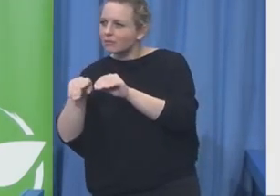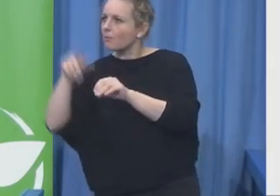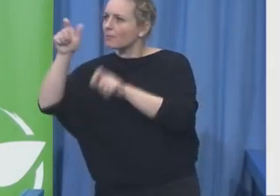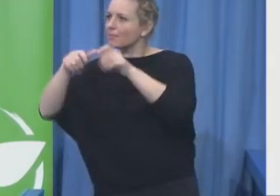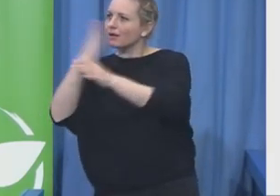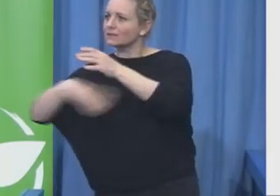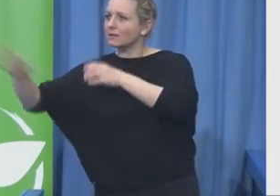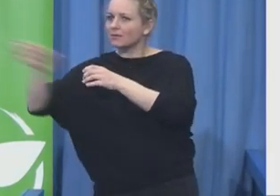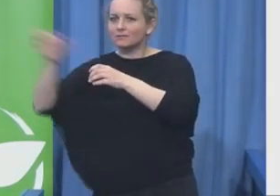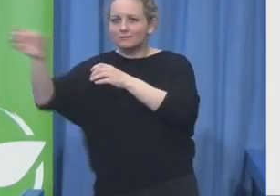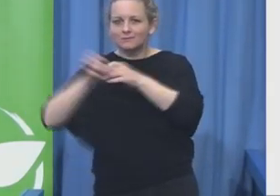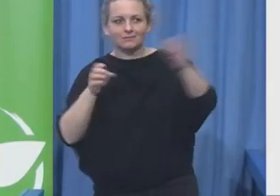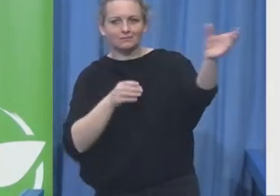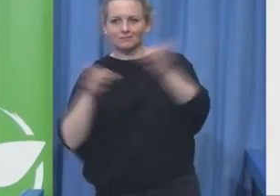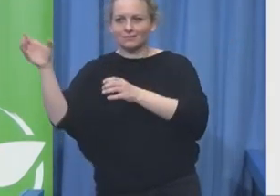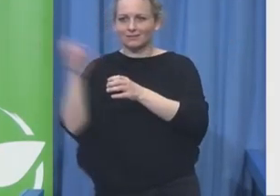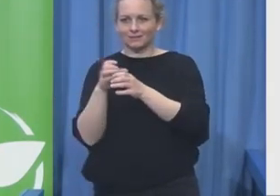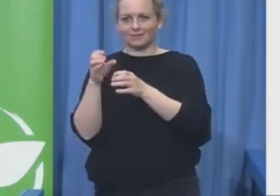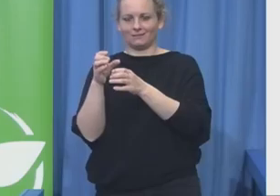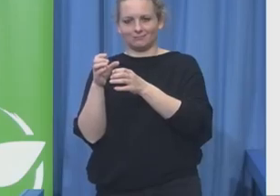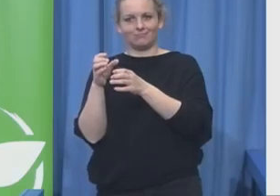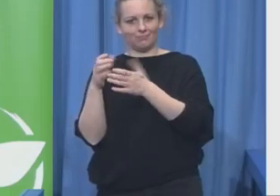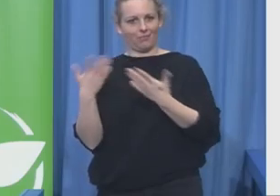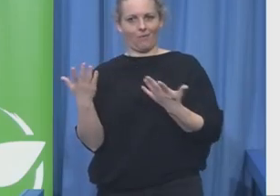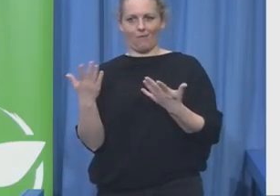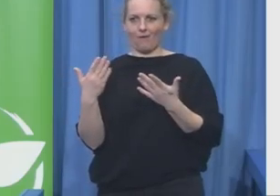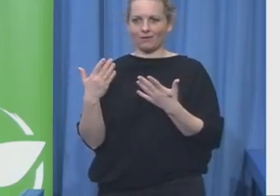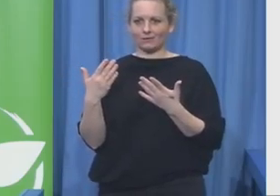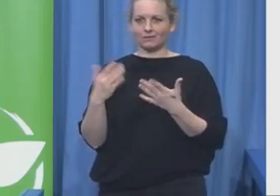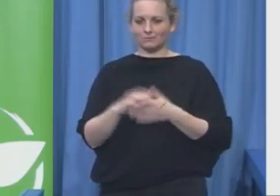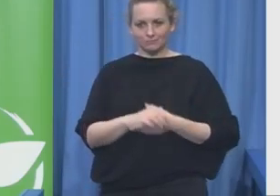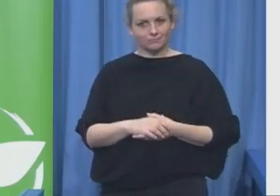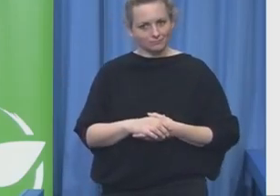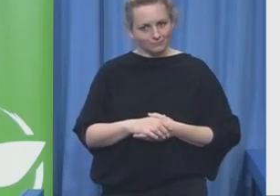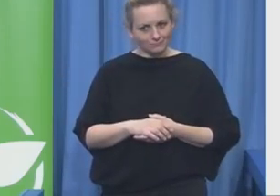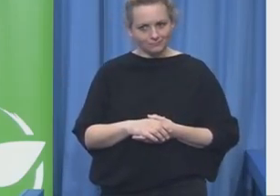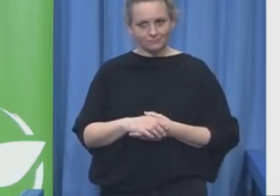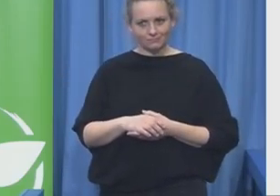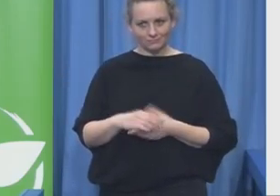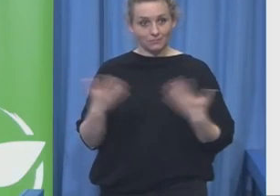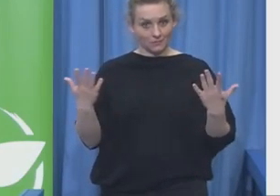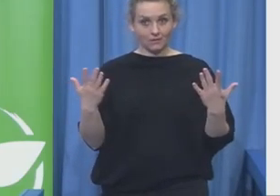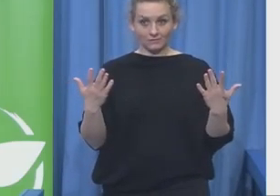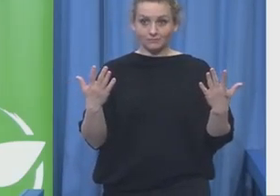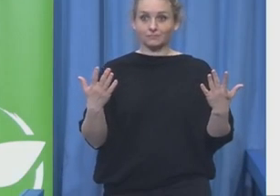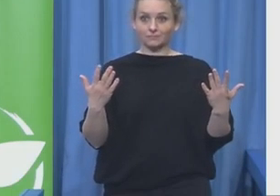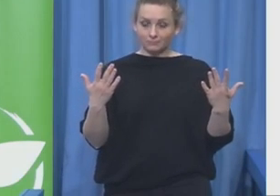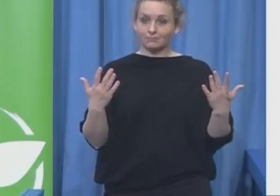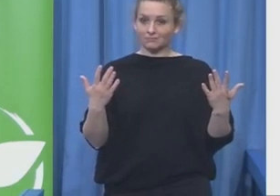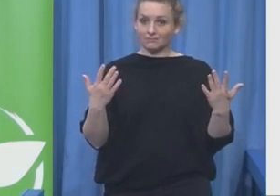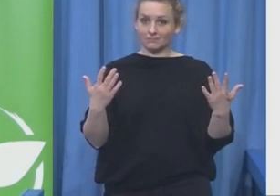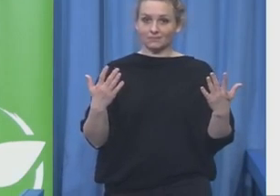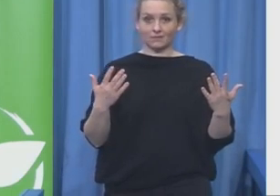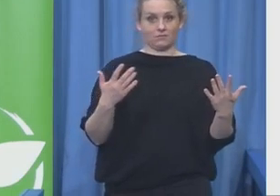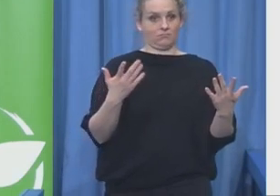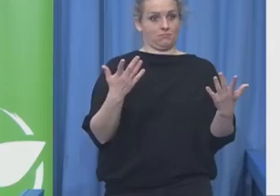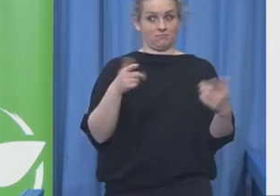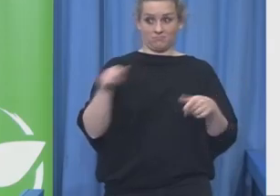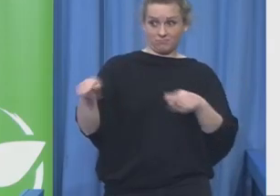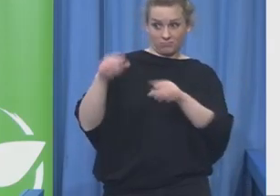650 people with disabilities were gainfully employed. Similarly, in Ethiopia, 40% of all